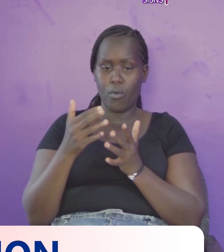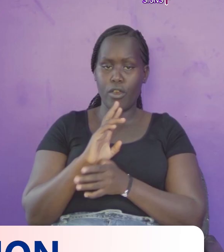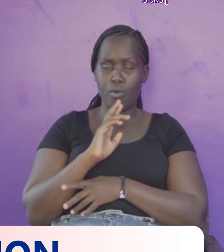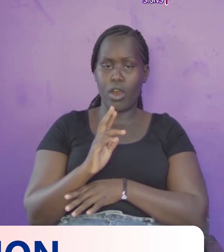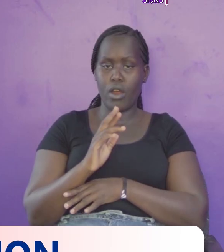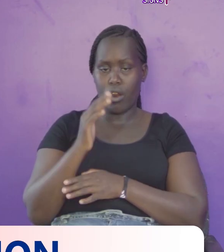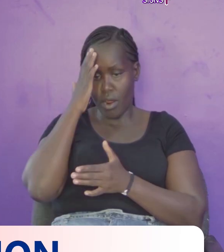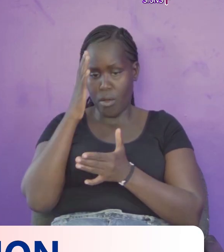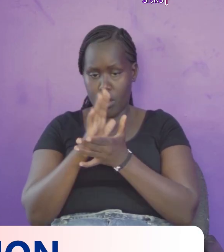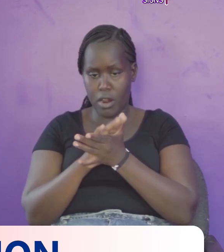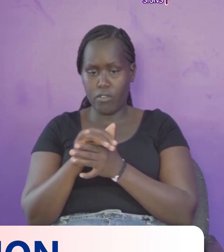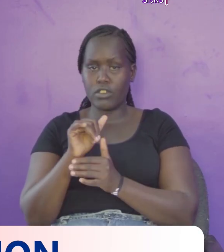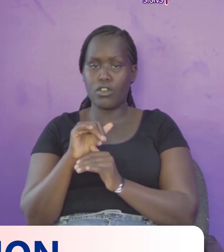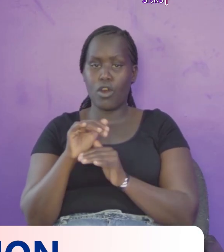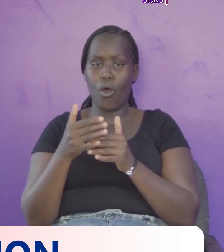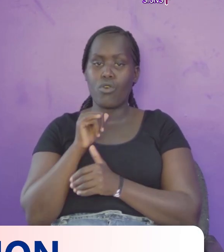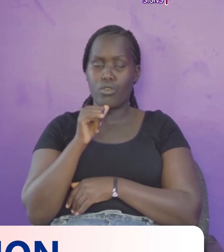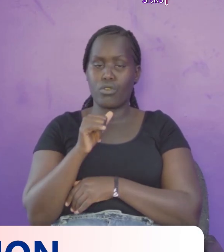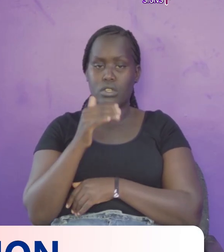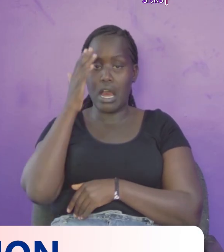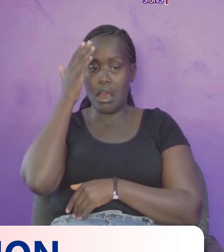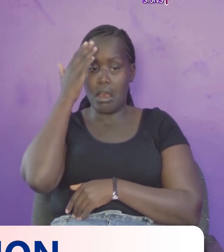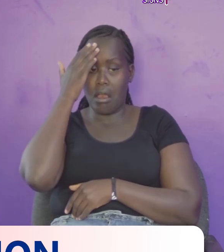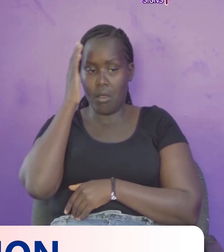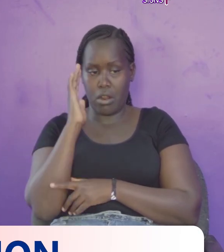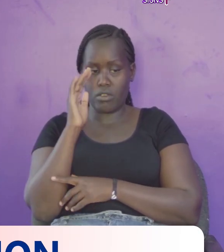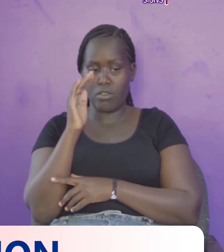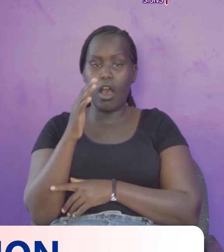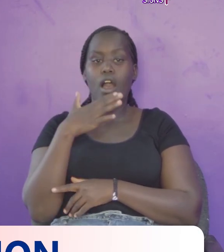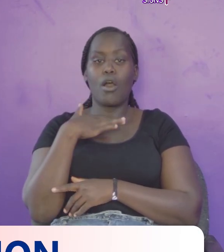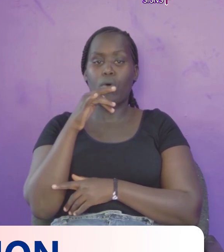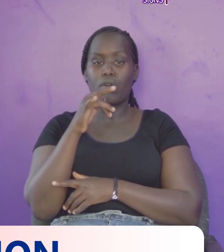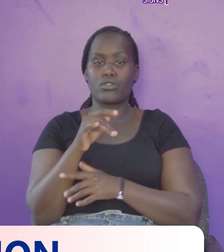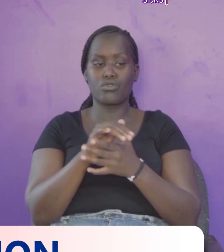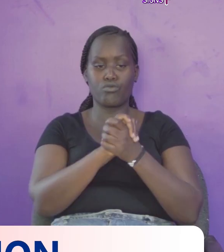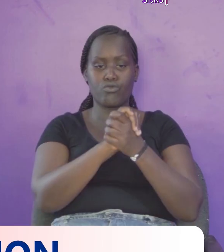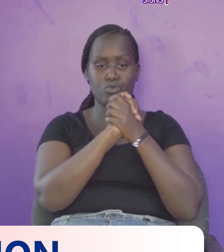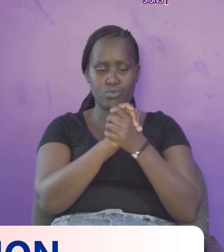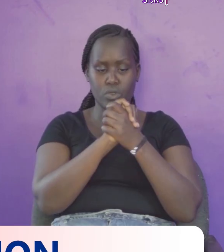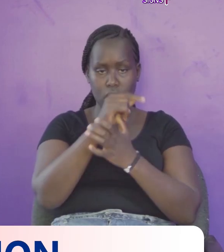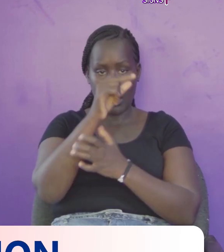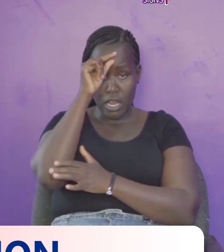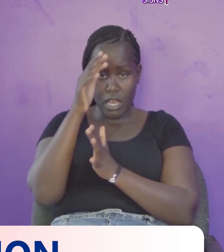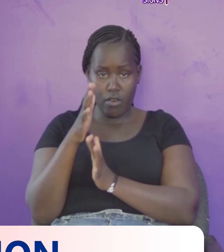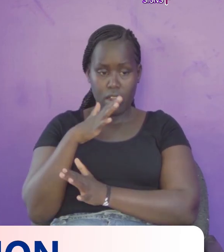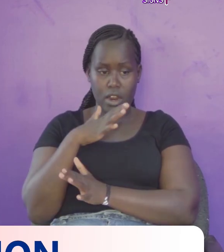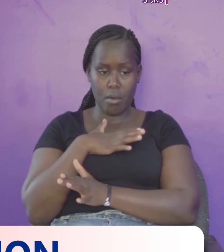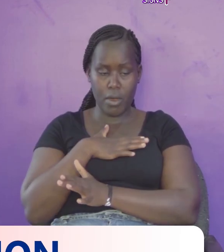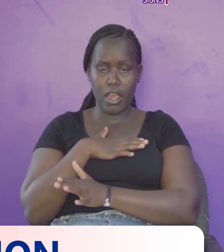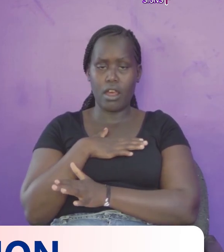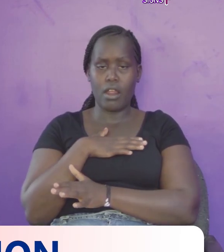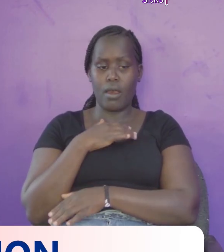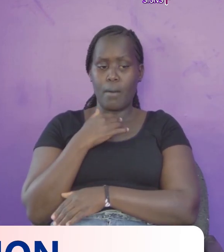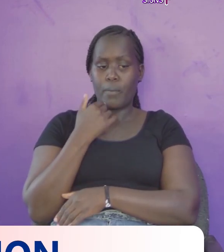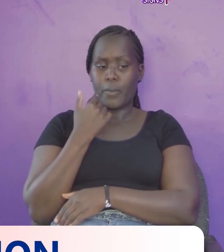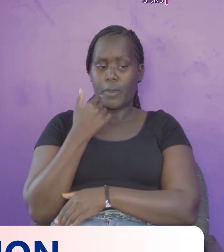Maureen. And I was not aware. I want you to shake the hands of my governor. This is a young person who I think was proud of